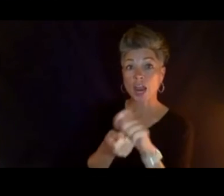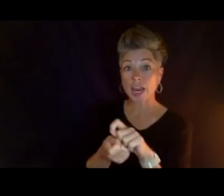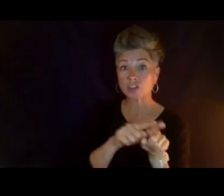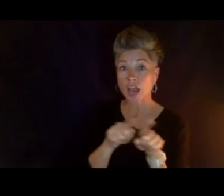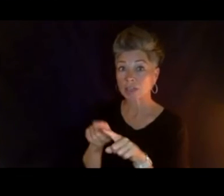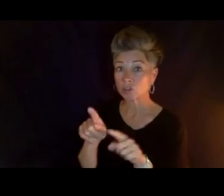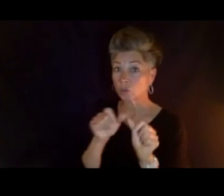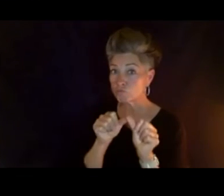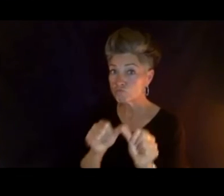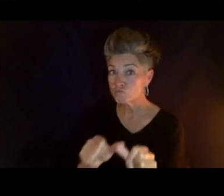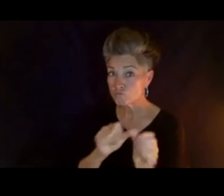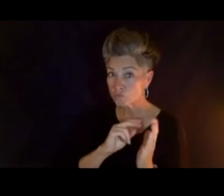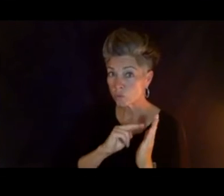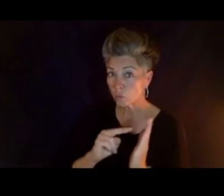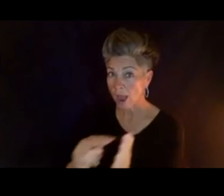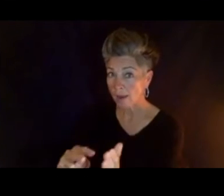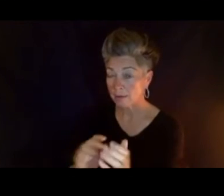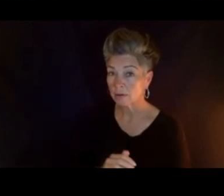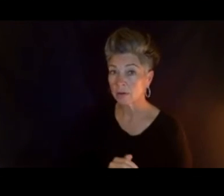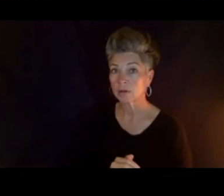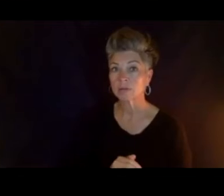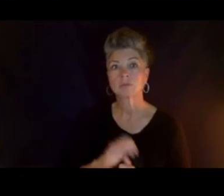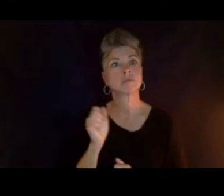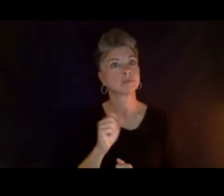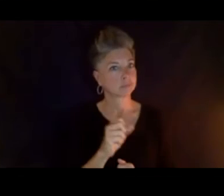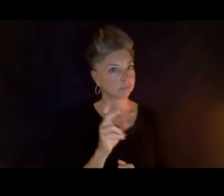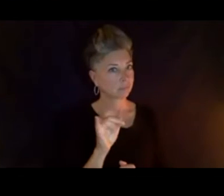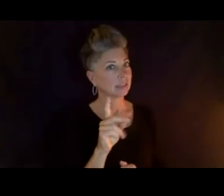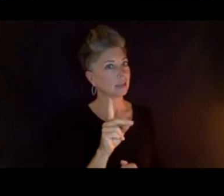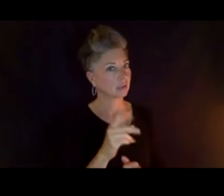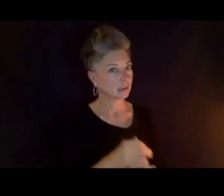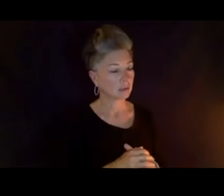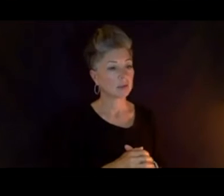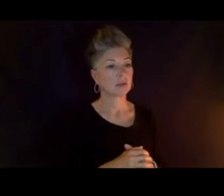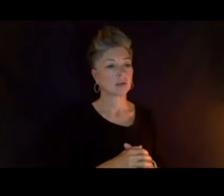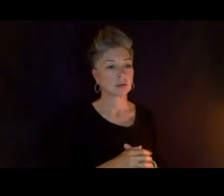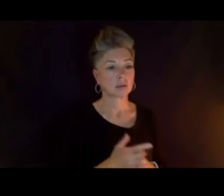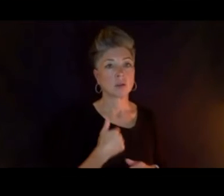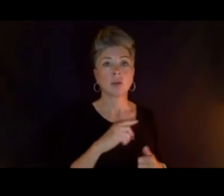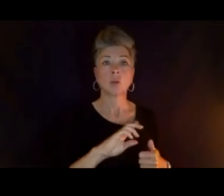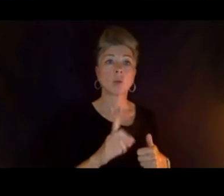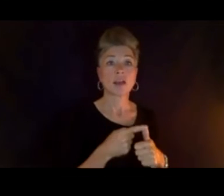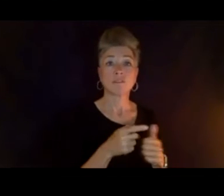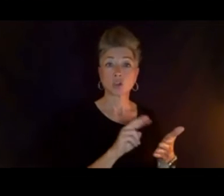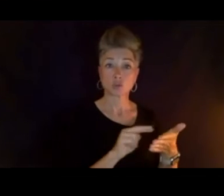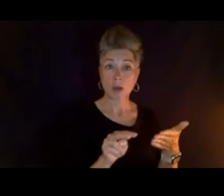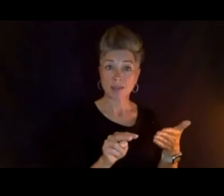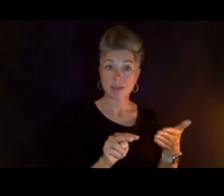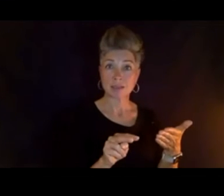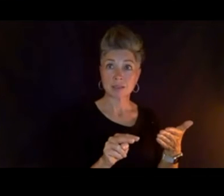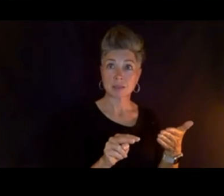did. When I first read this, I was in a space where I